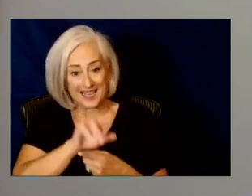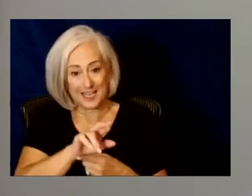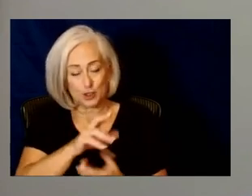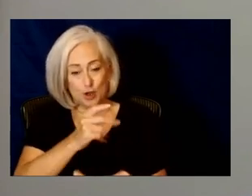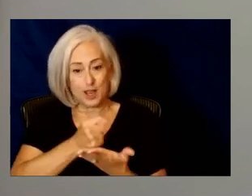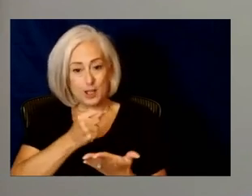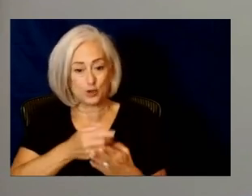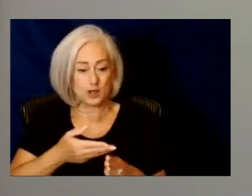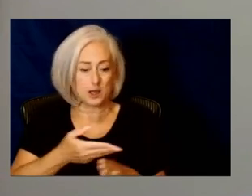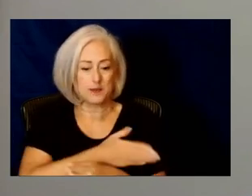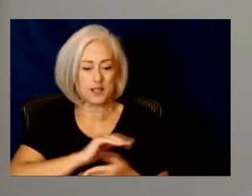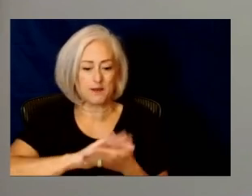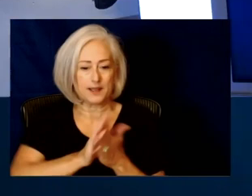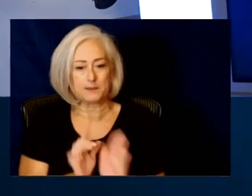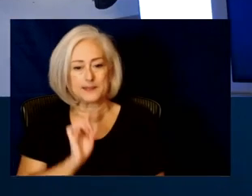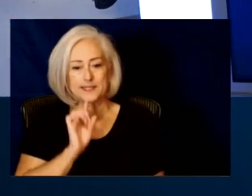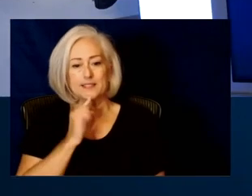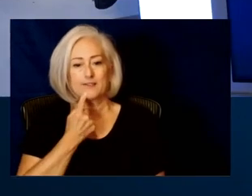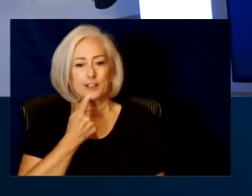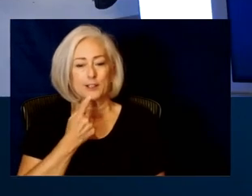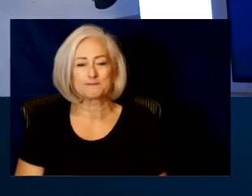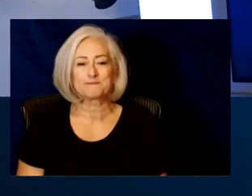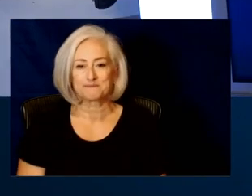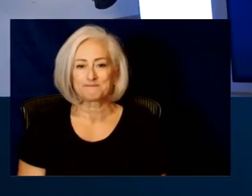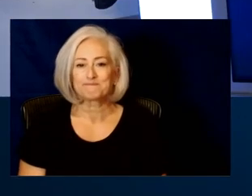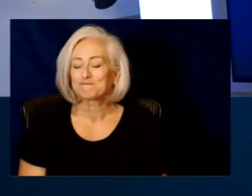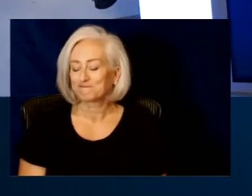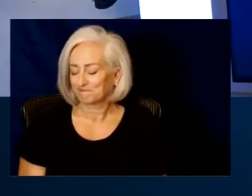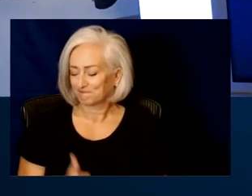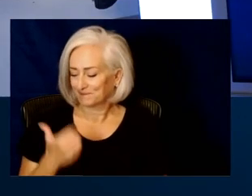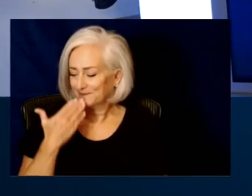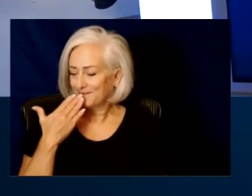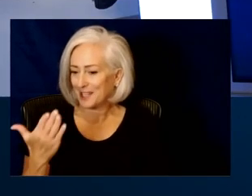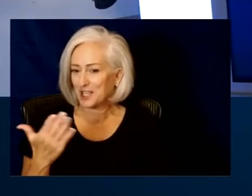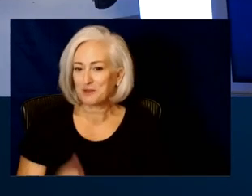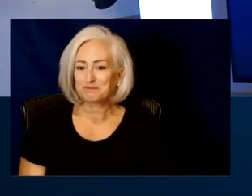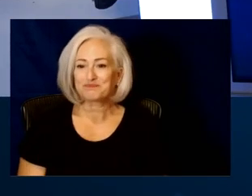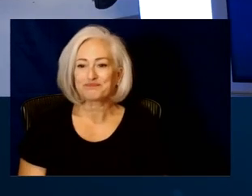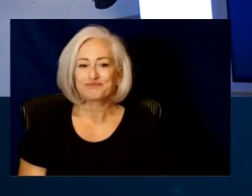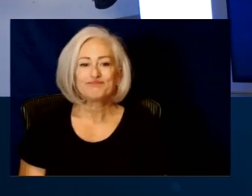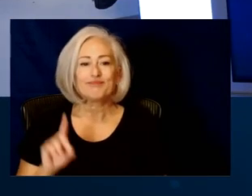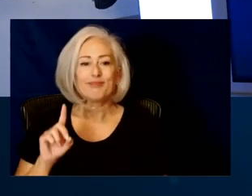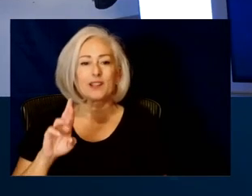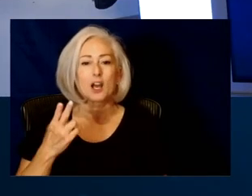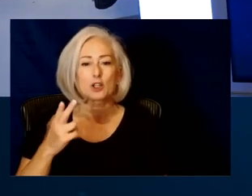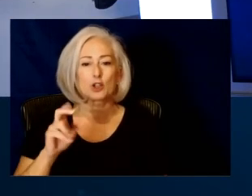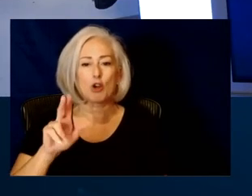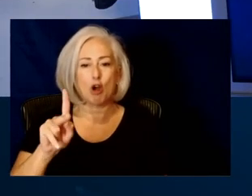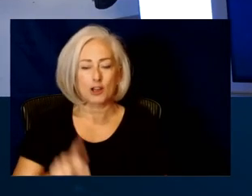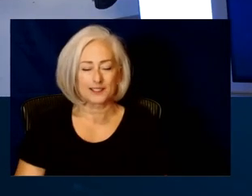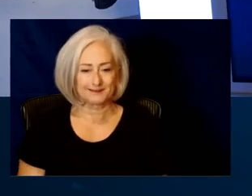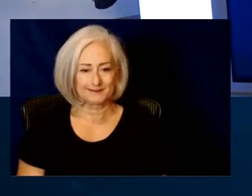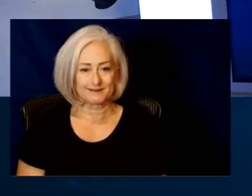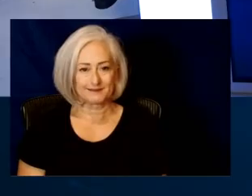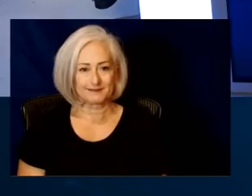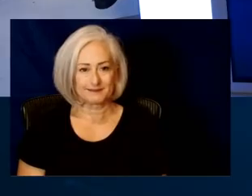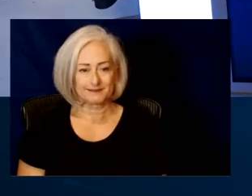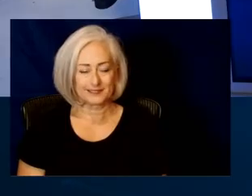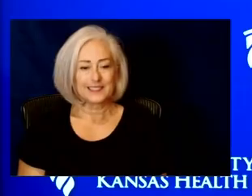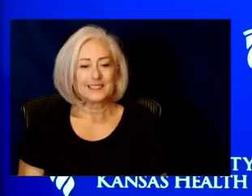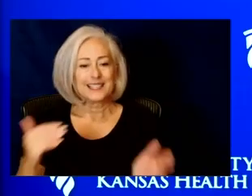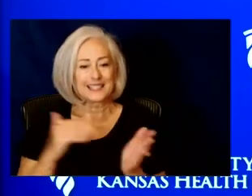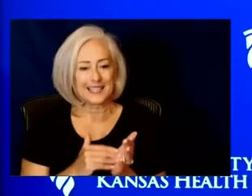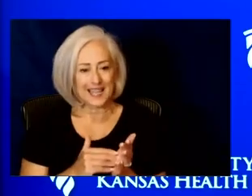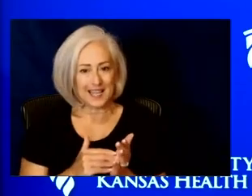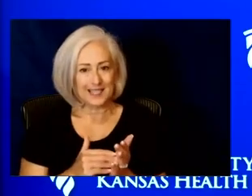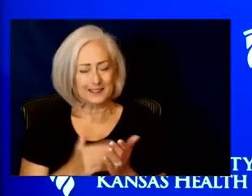becomes a more severe problem. All right, thank you. Dr. Hawkinson. Yeah, I think, again, I think very good, insightful